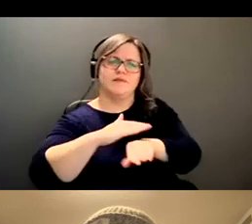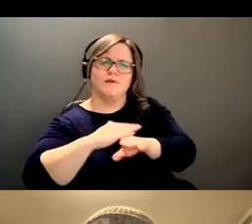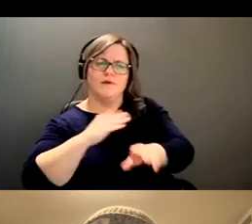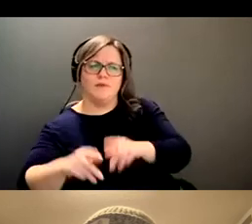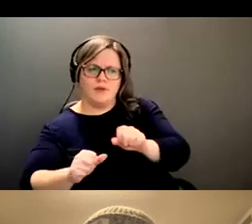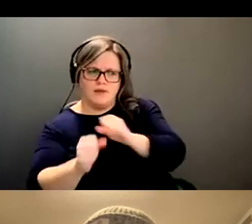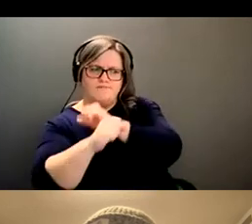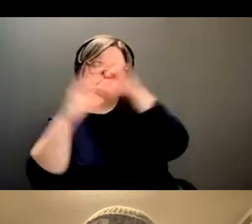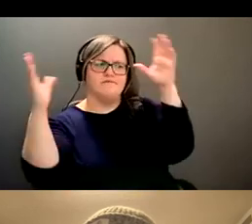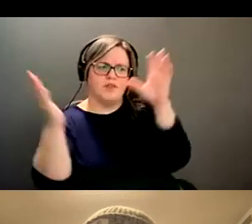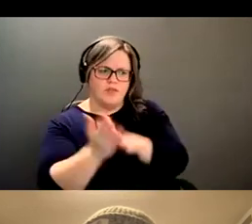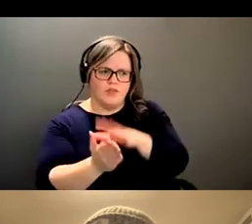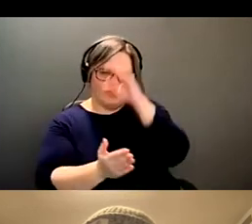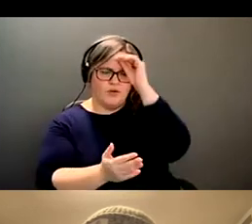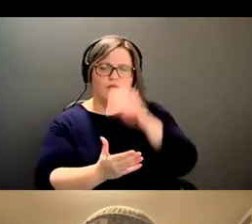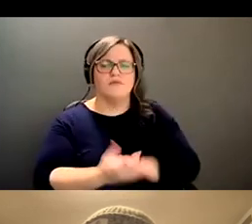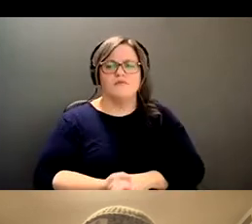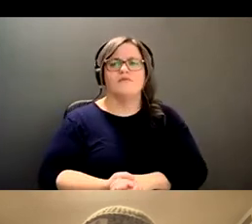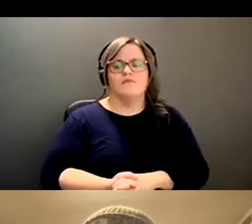Yeah, I guess just to echo